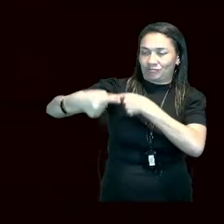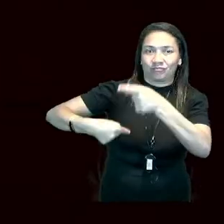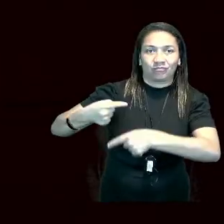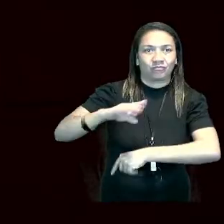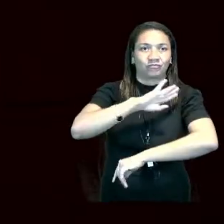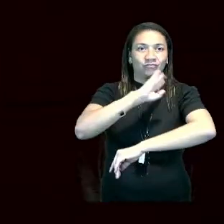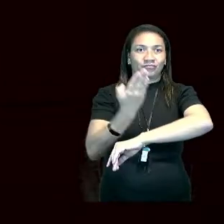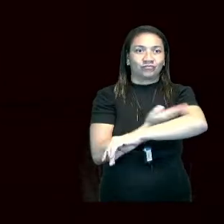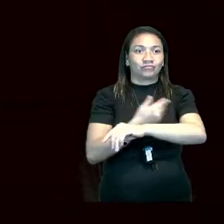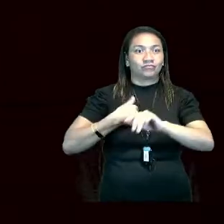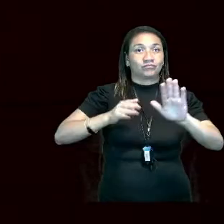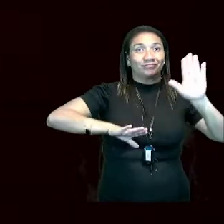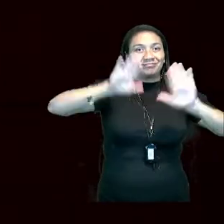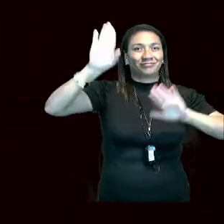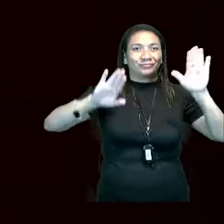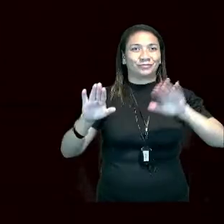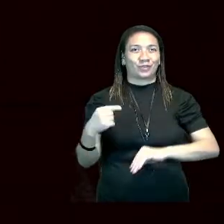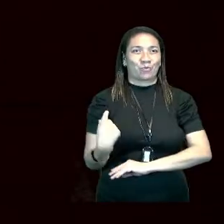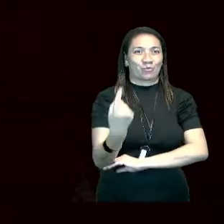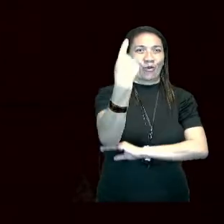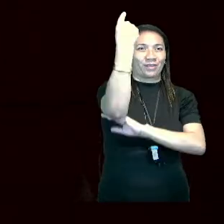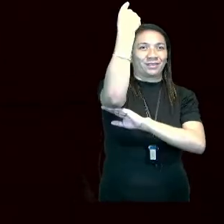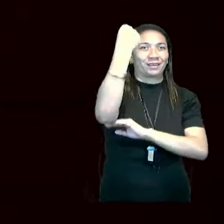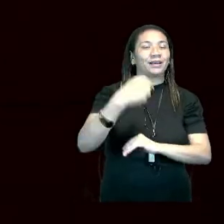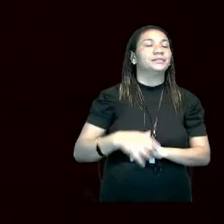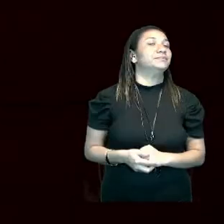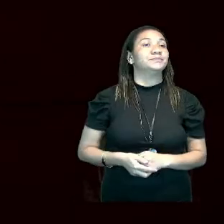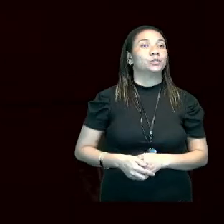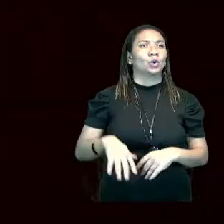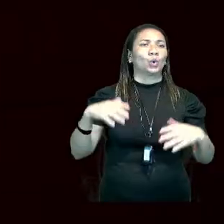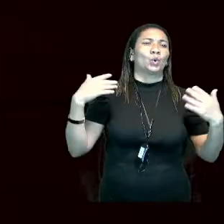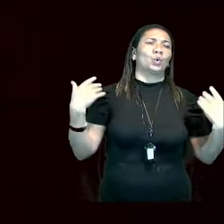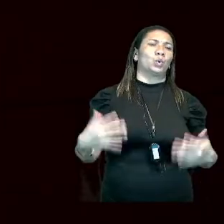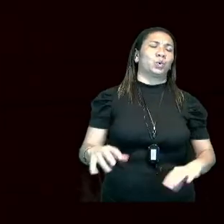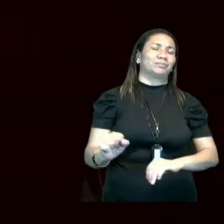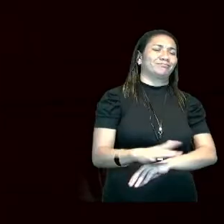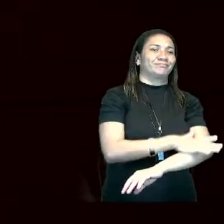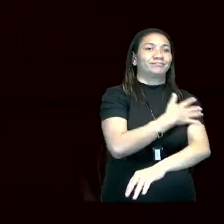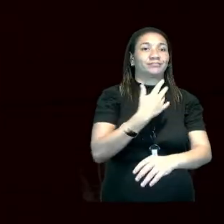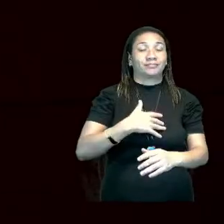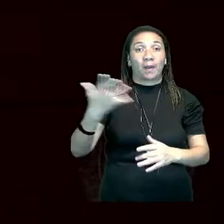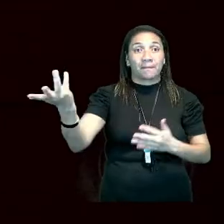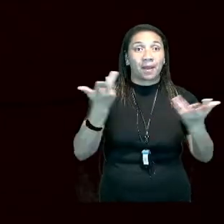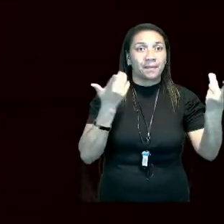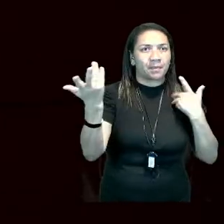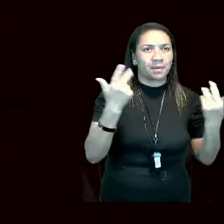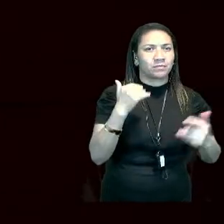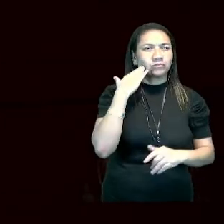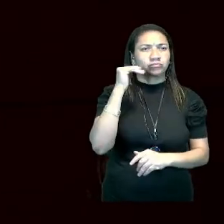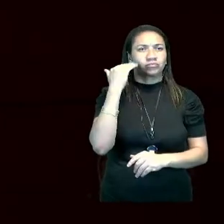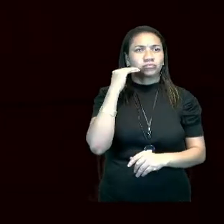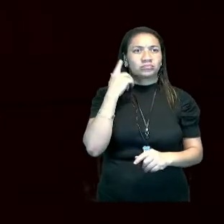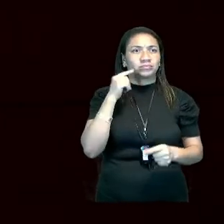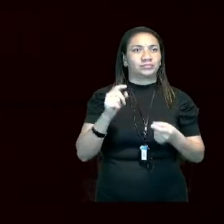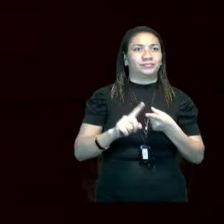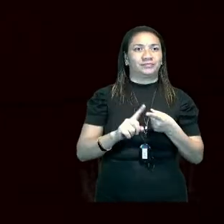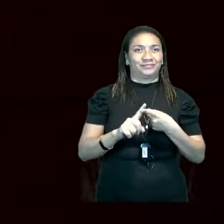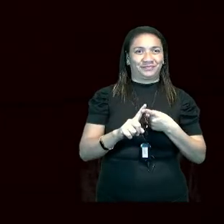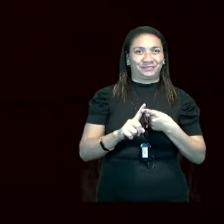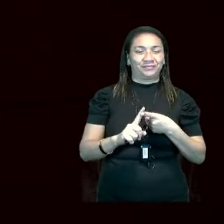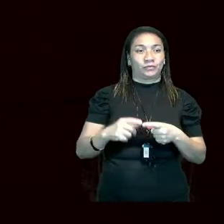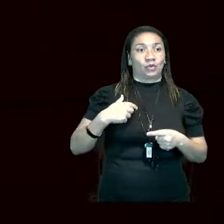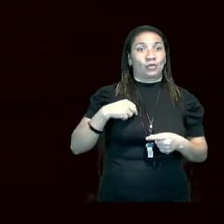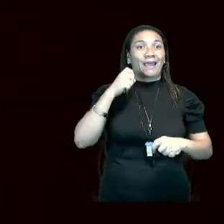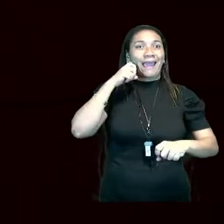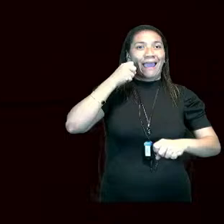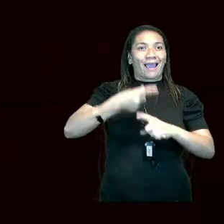of Power and Political Participation. There we have the wonderful opportunity to listen to women such as June